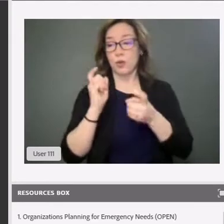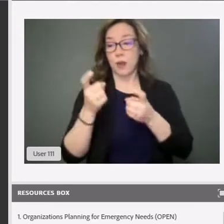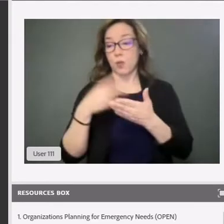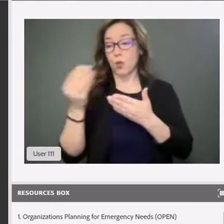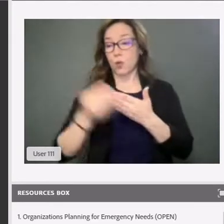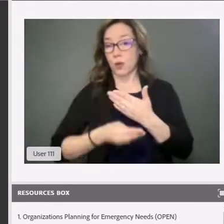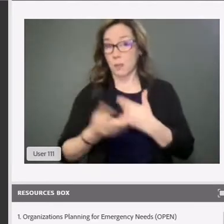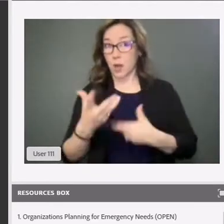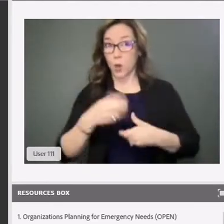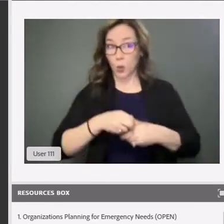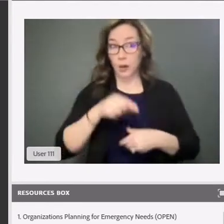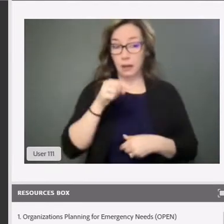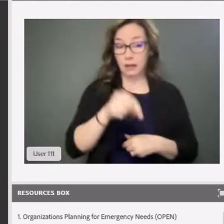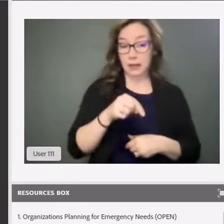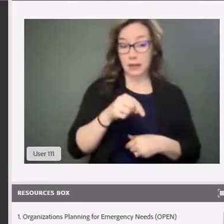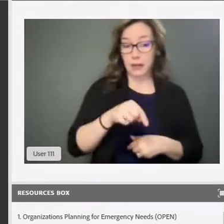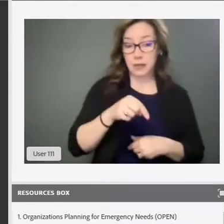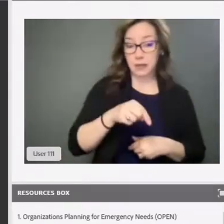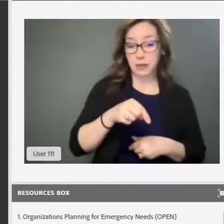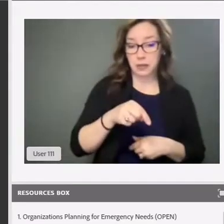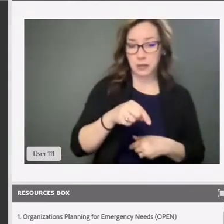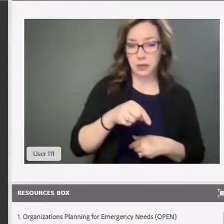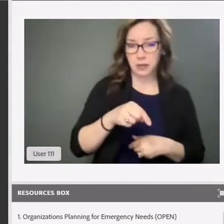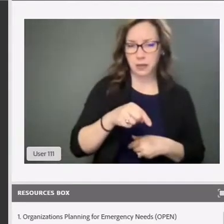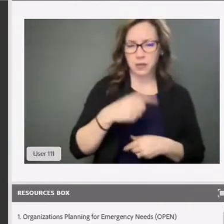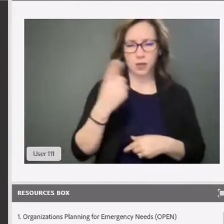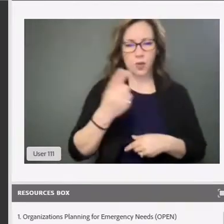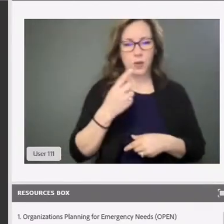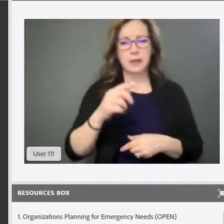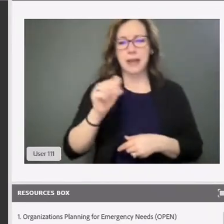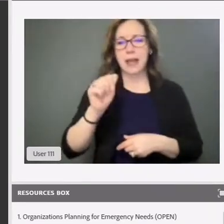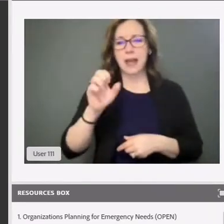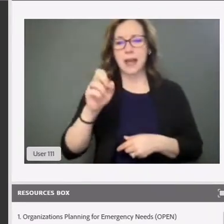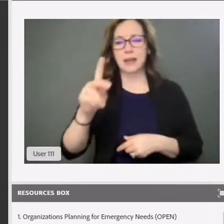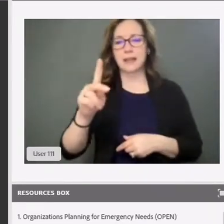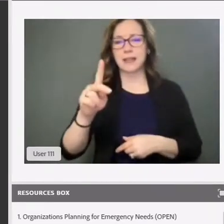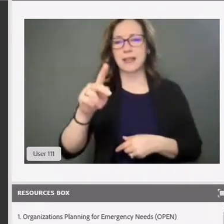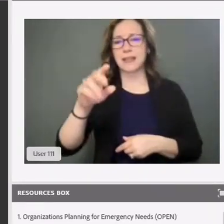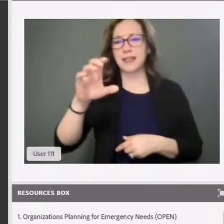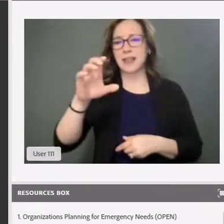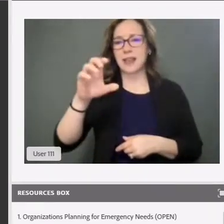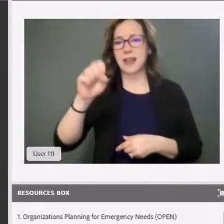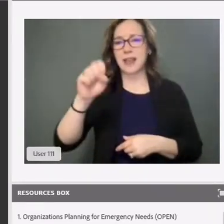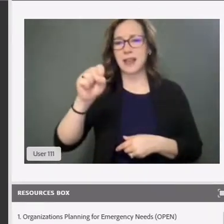including this one, always email